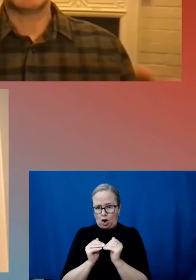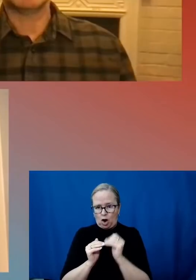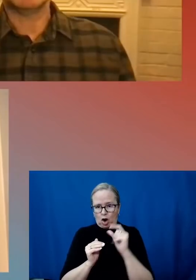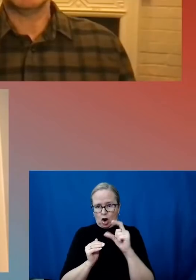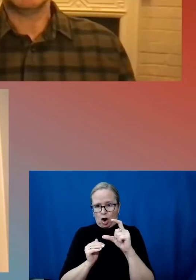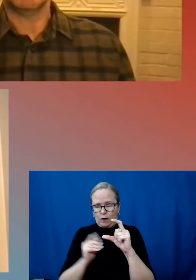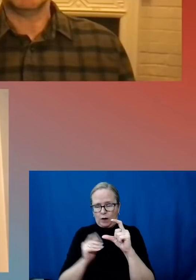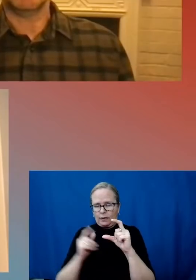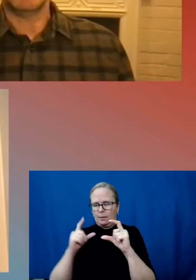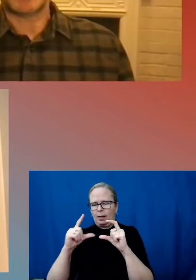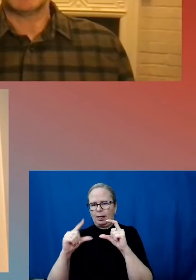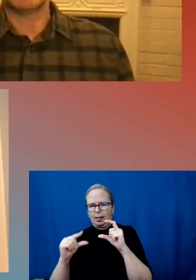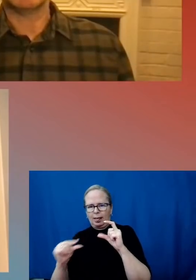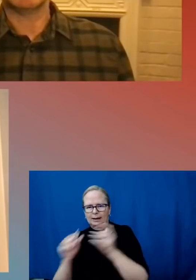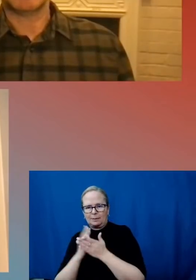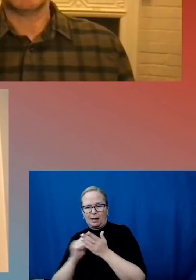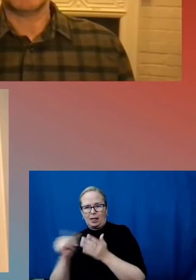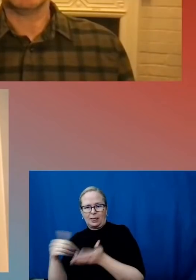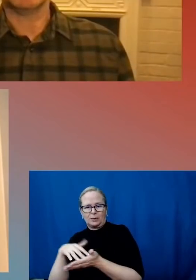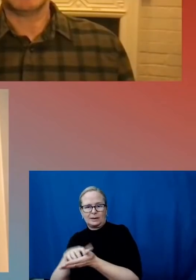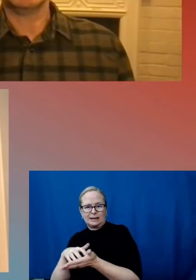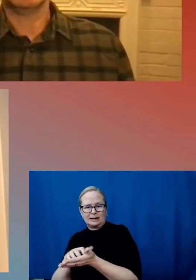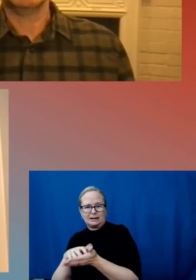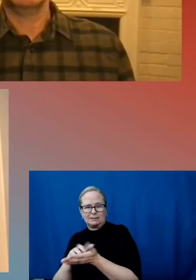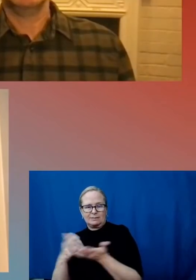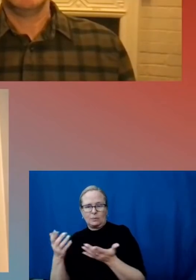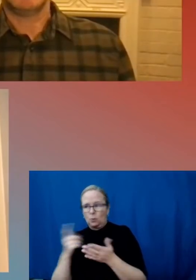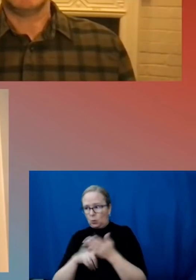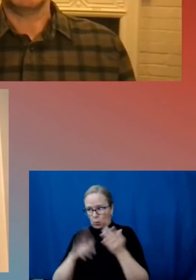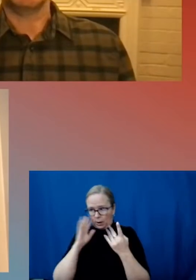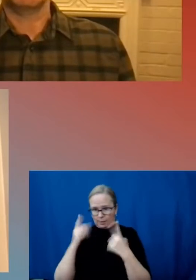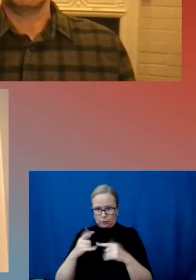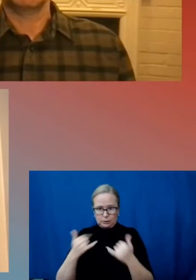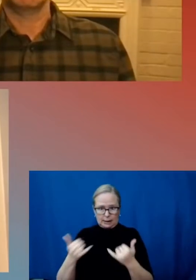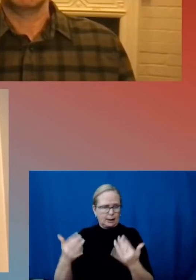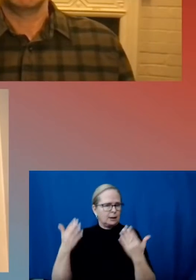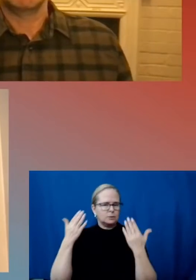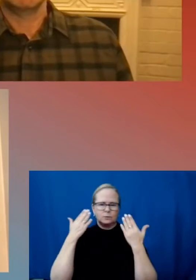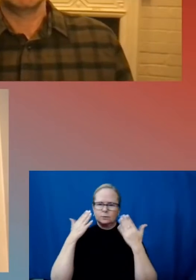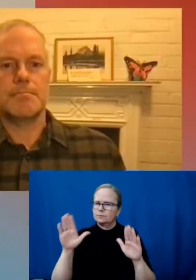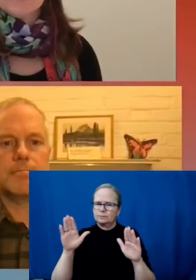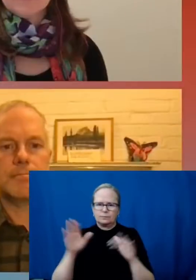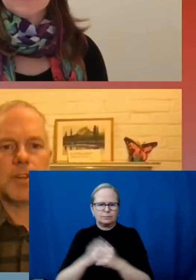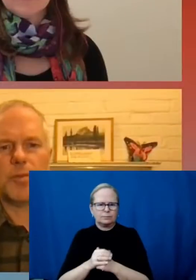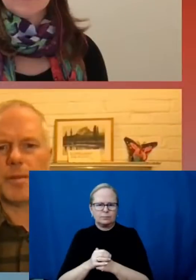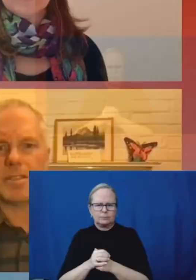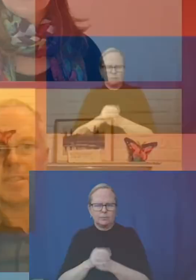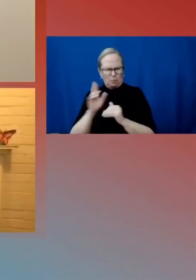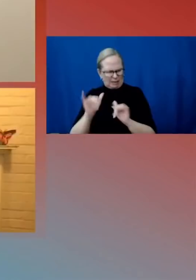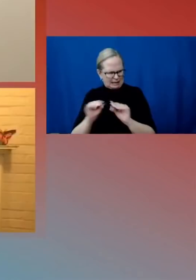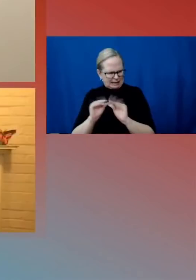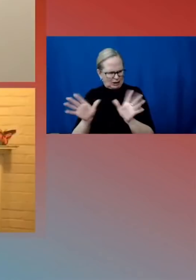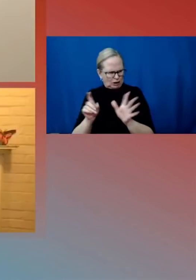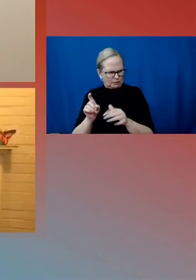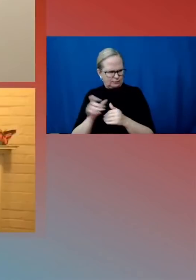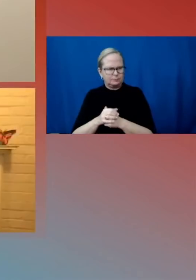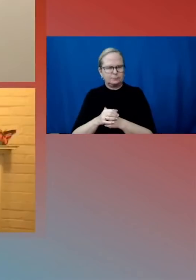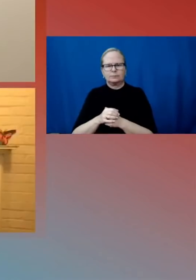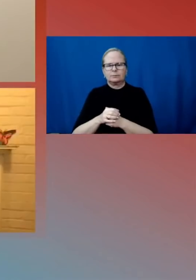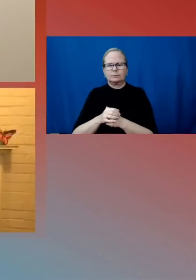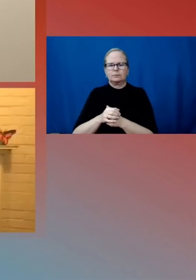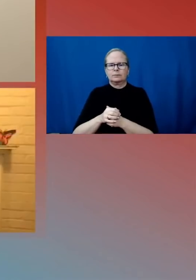we'll have to see what happens along those lines. I hope that makes sense.